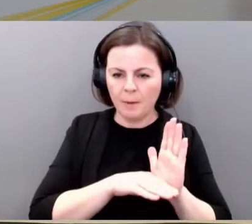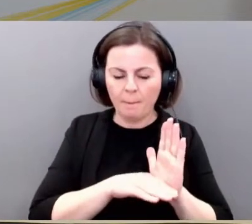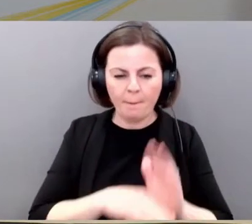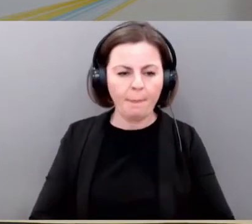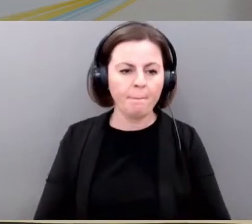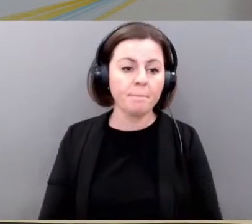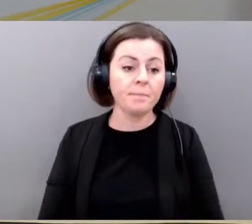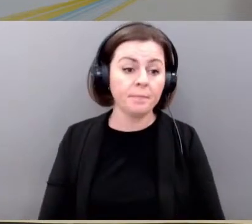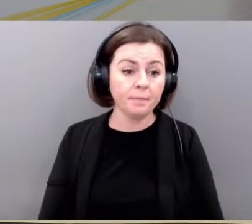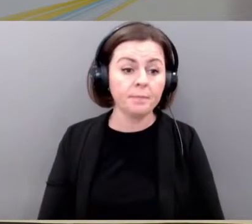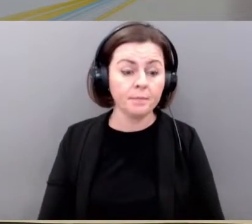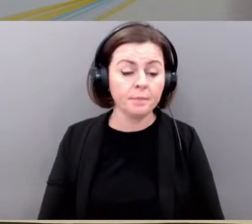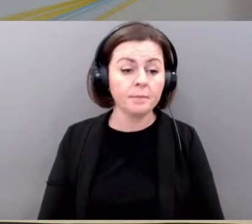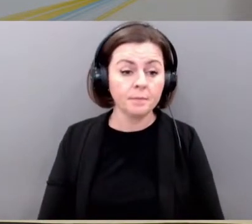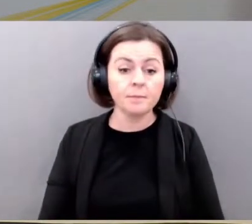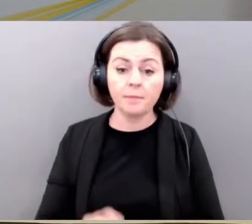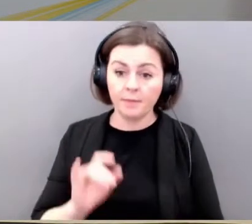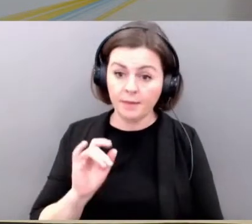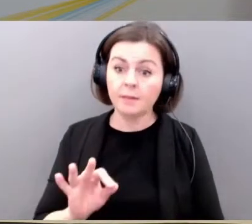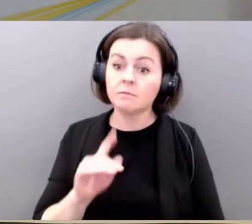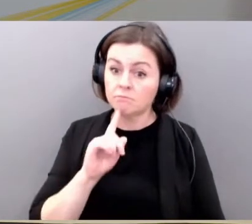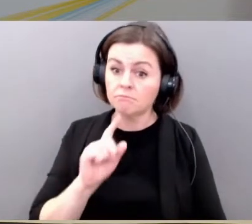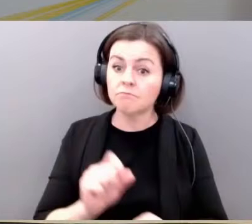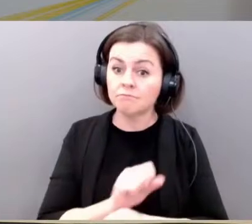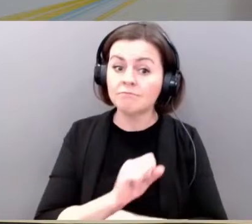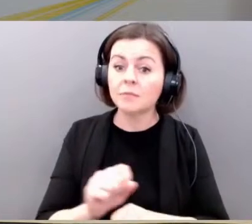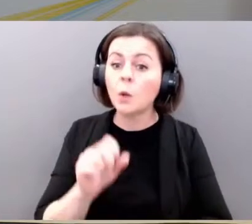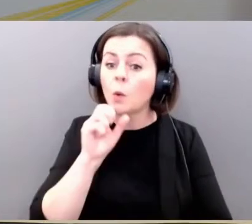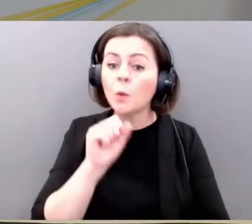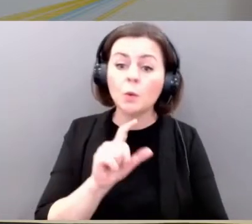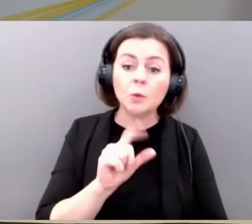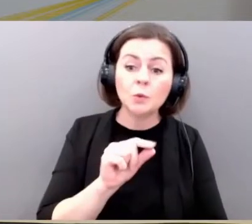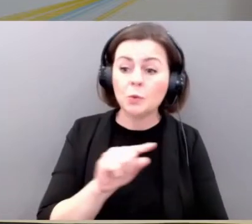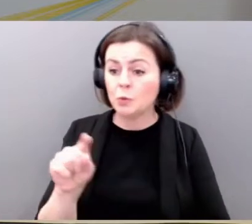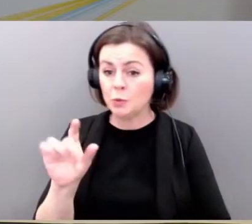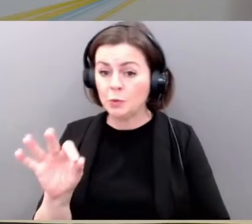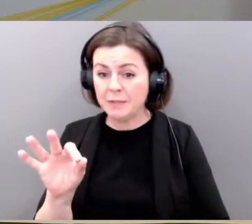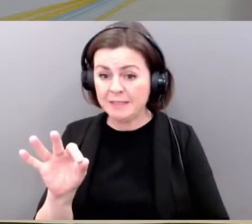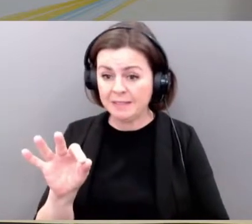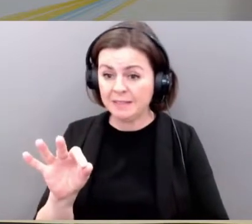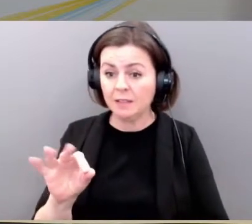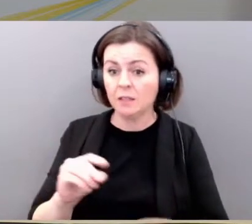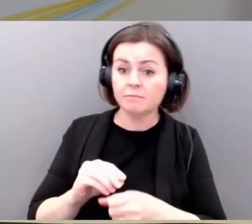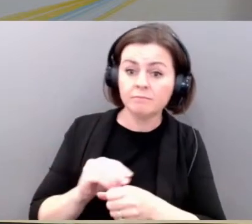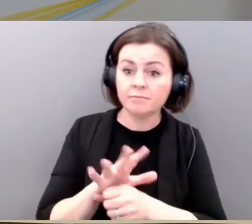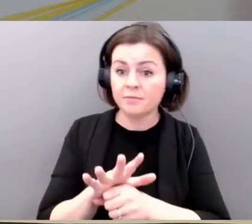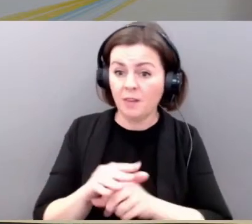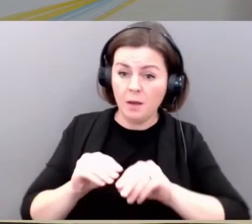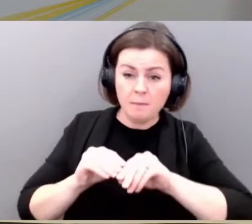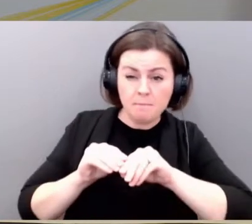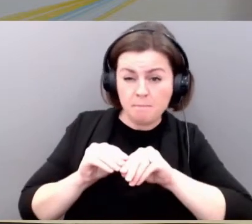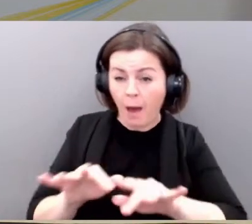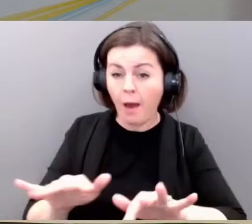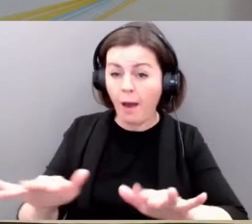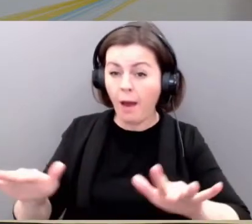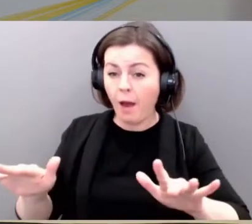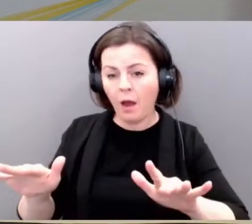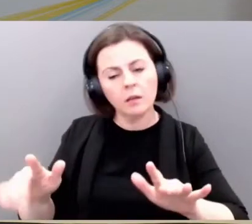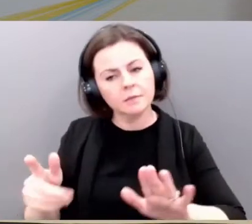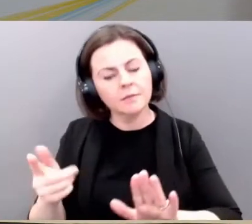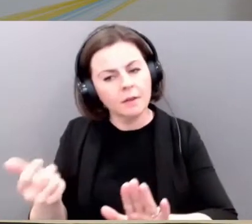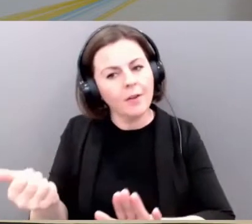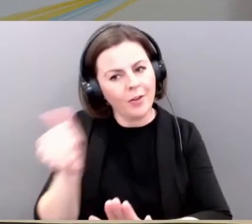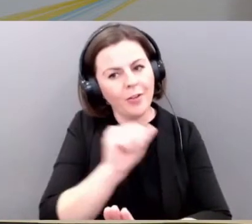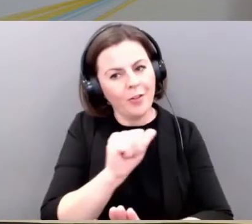if COVID-19 is circulating in the 20 to 29-year-old age group, as has been the case in other